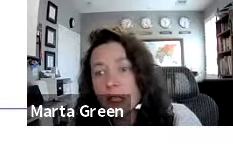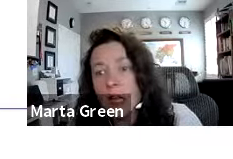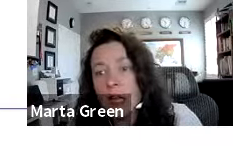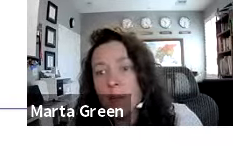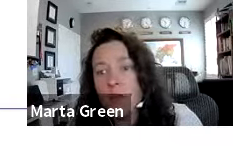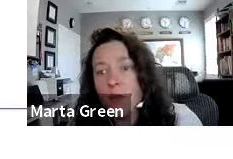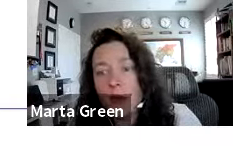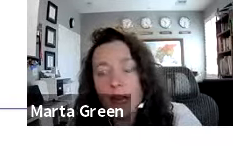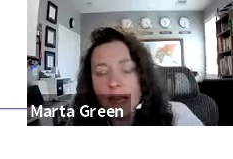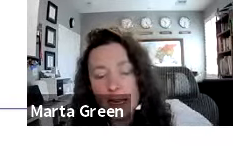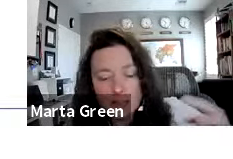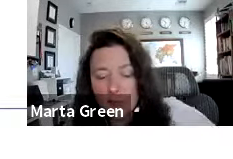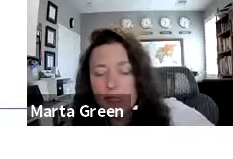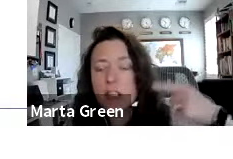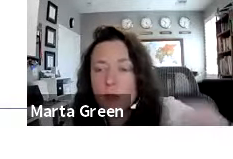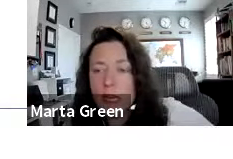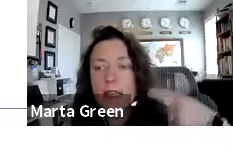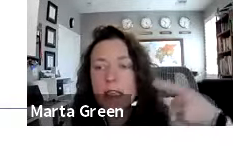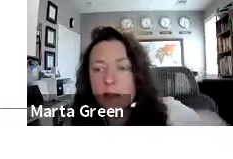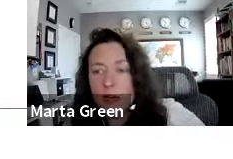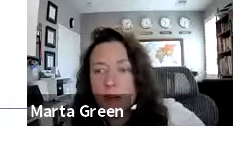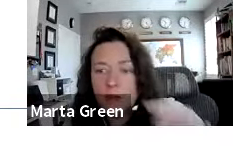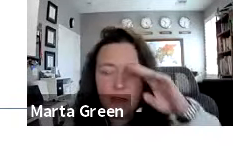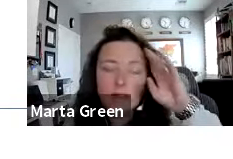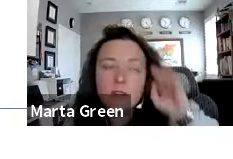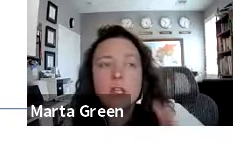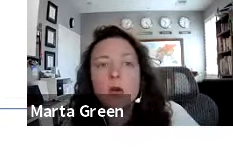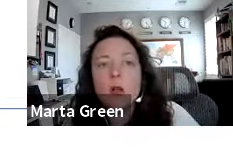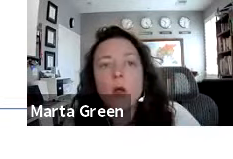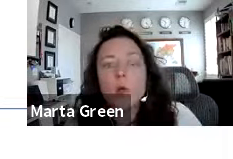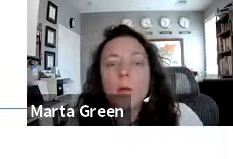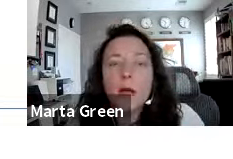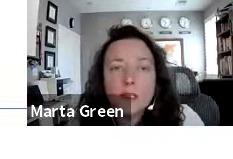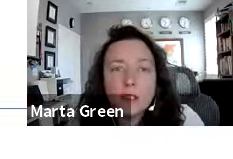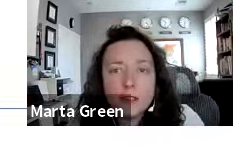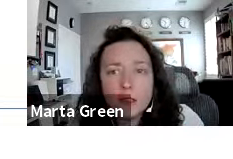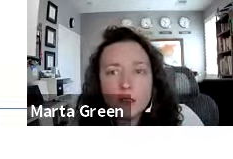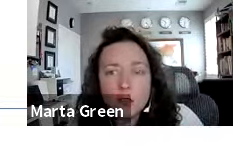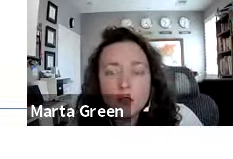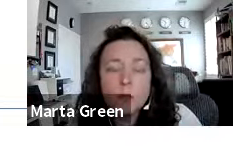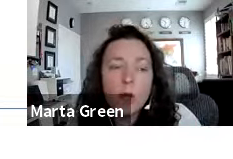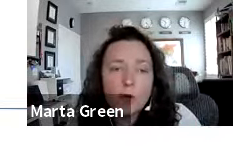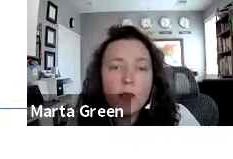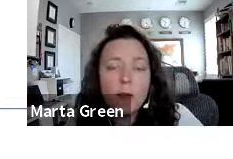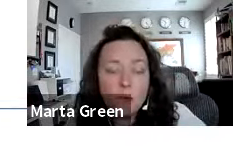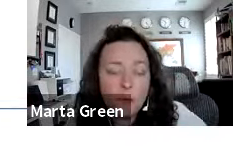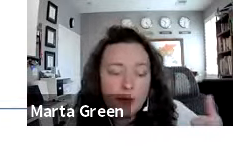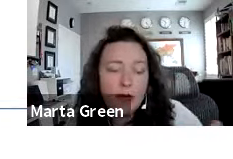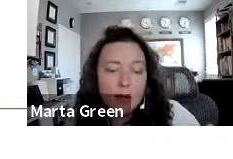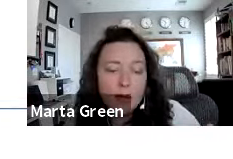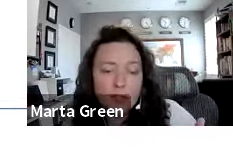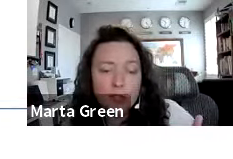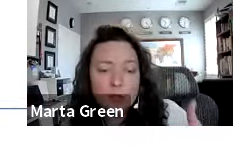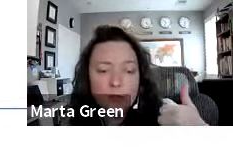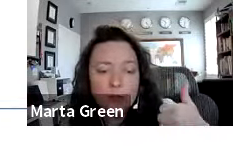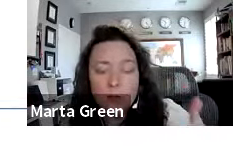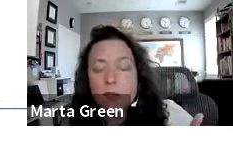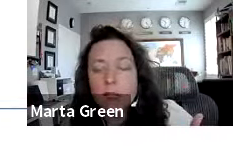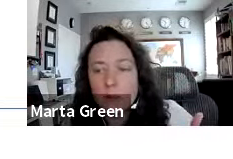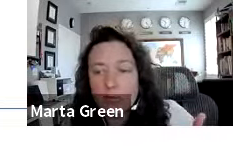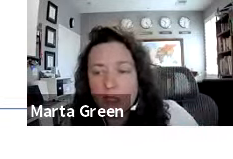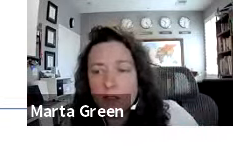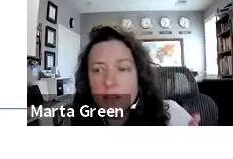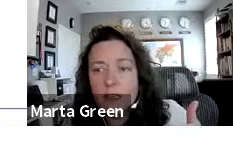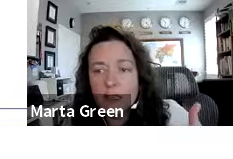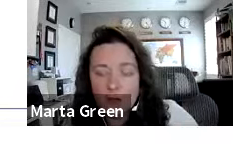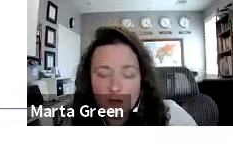cycle and something that you can't get in front of. And so what My Turn is going to do is both better able to